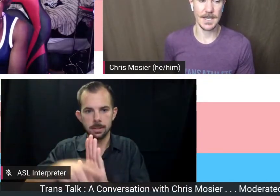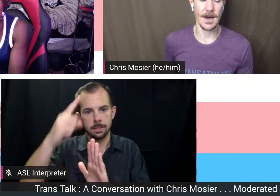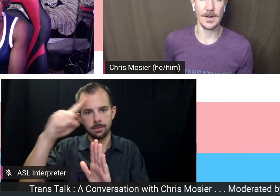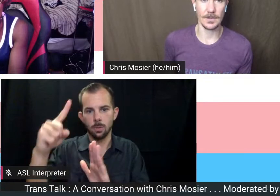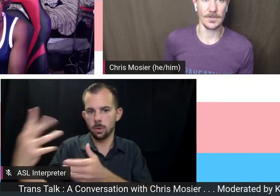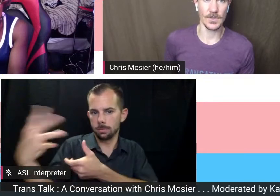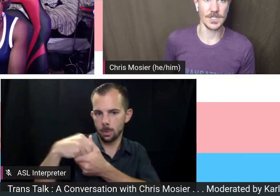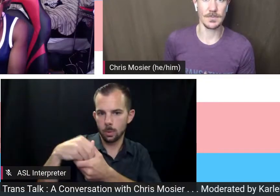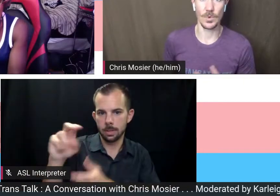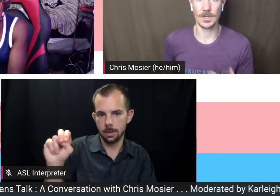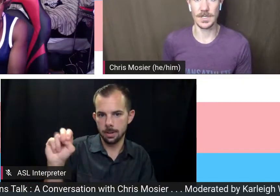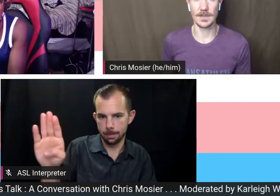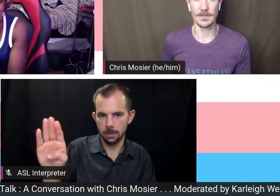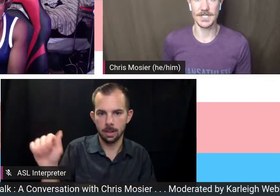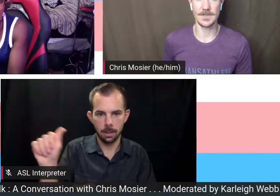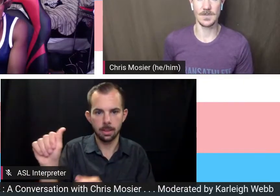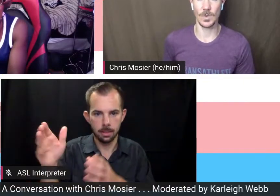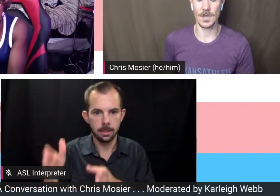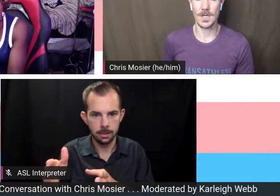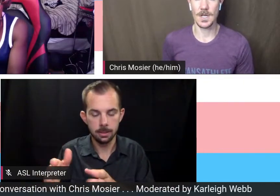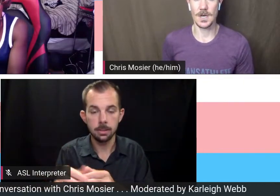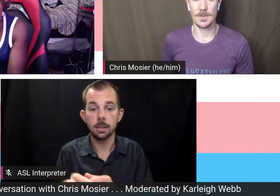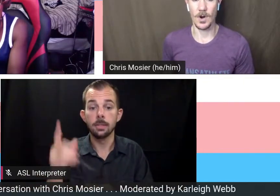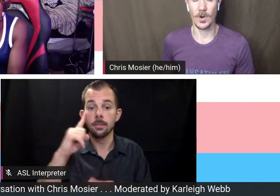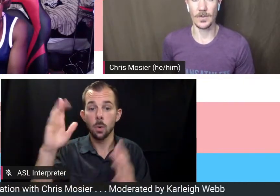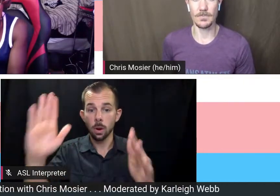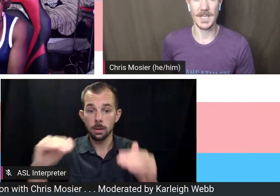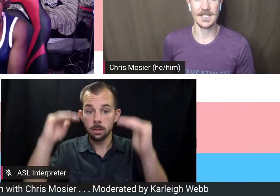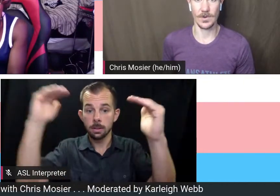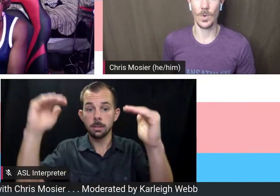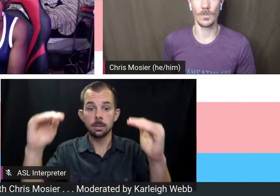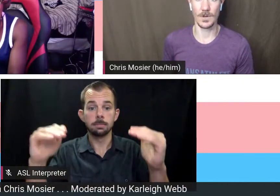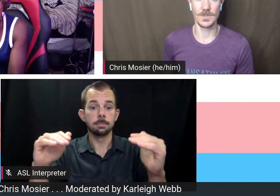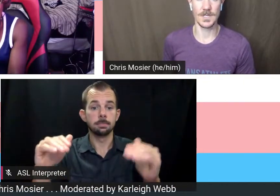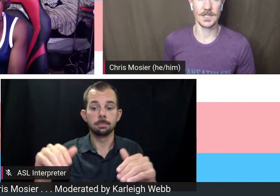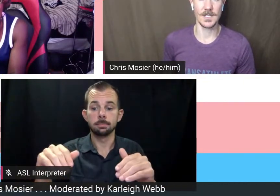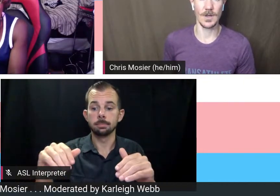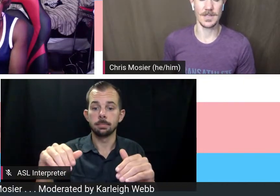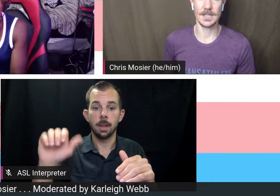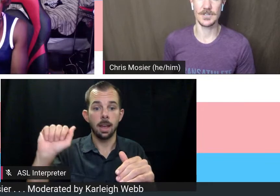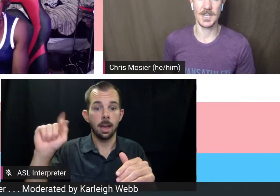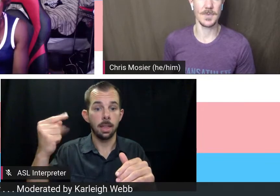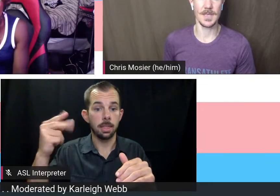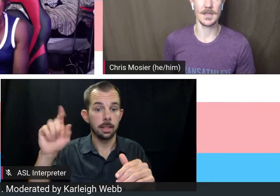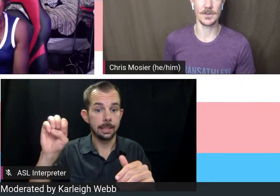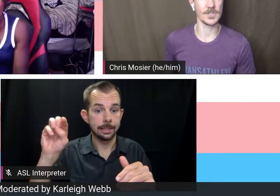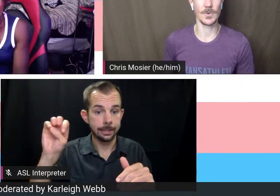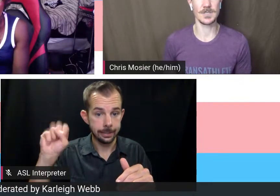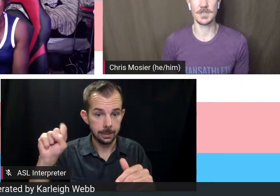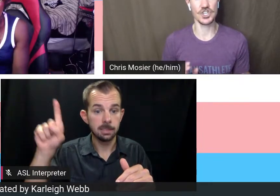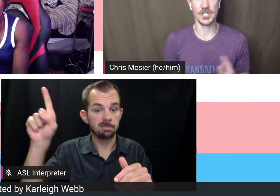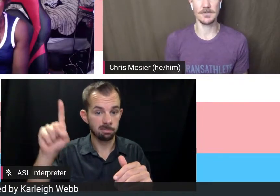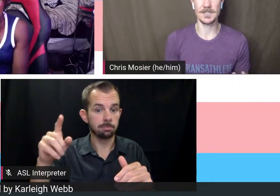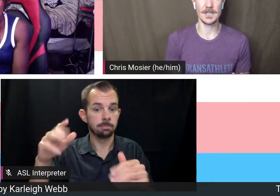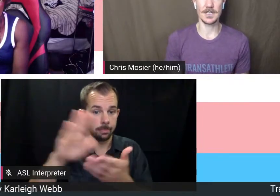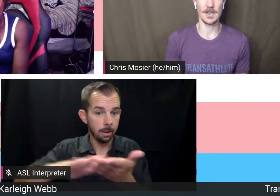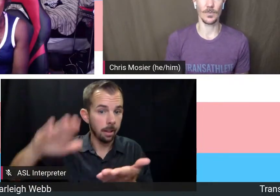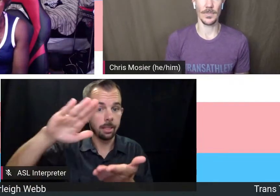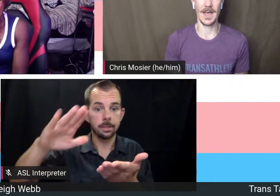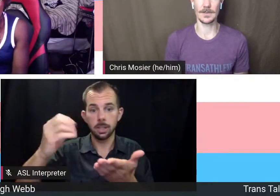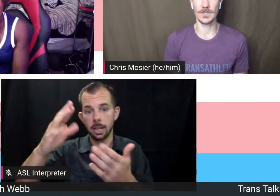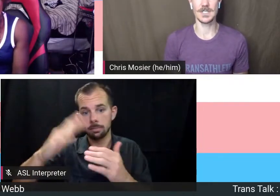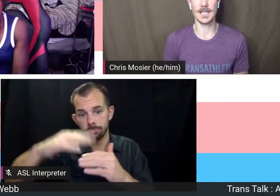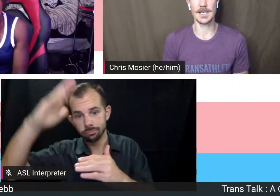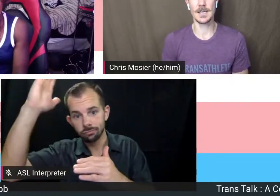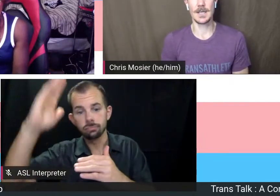at the higher levels, the more elite levels of sport, are based on hormones. And so I think there's going to be a shift in